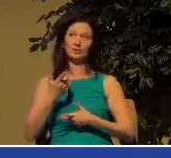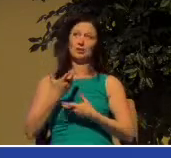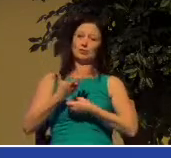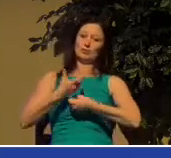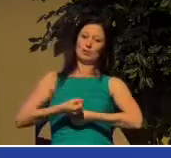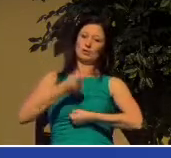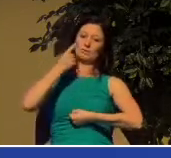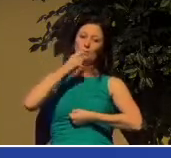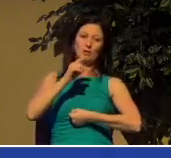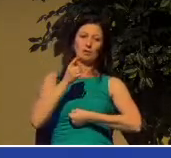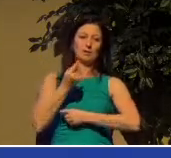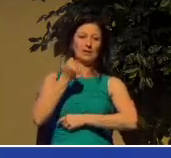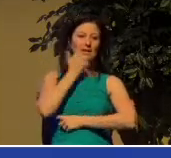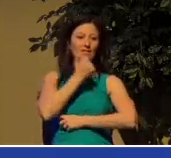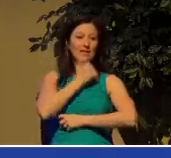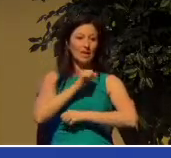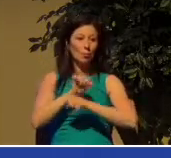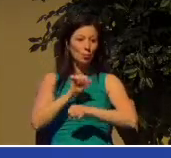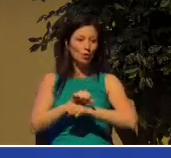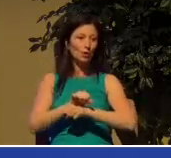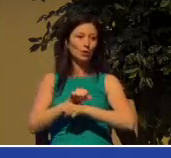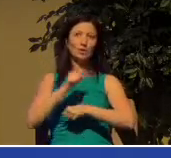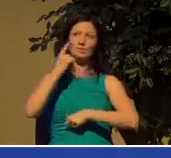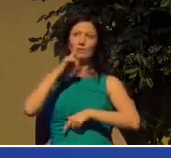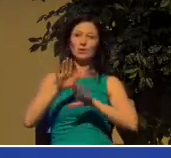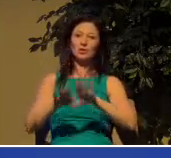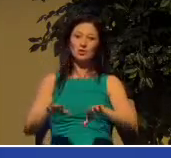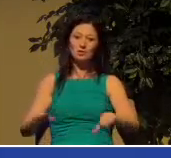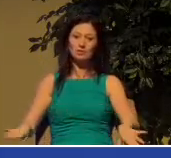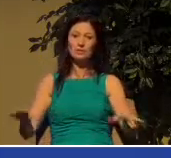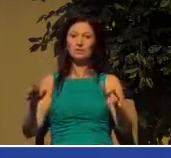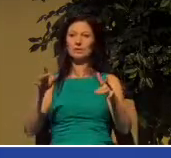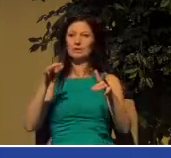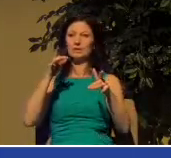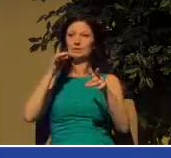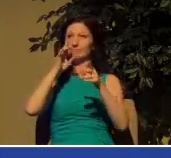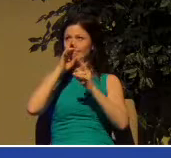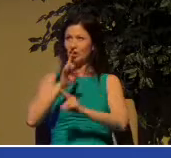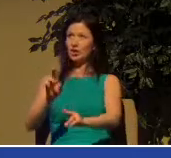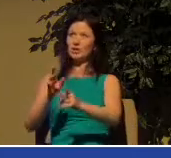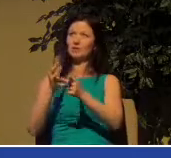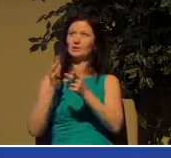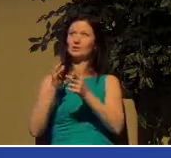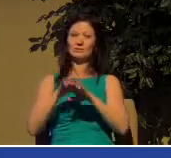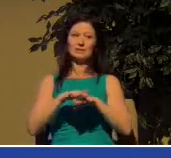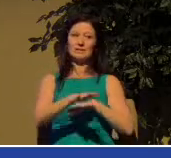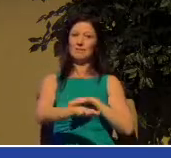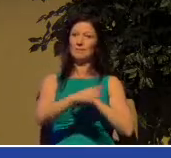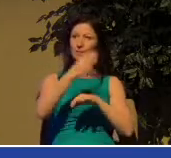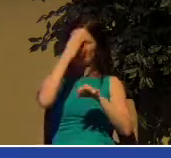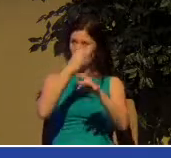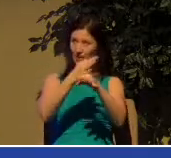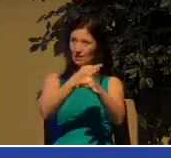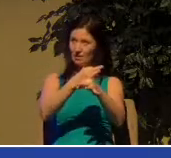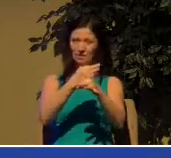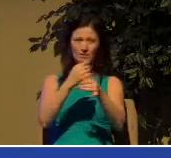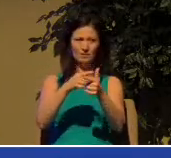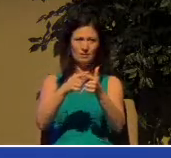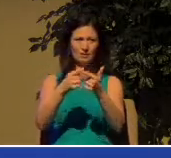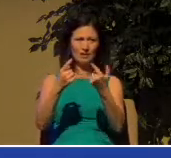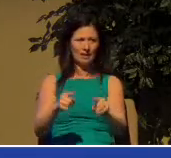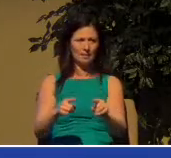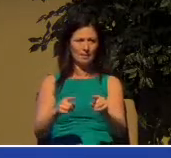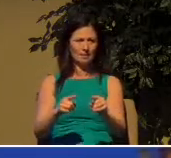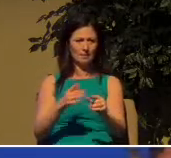our daily work, and we expect Him to honor the stepping out that we do in faith, and then sometimes it doesn't happen that way.